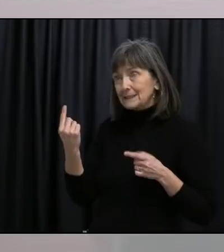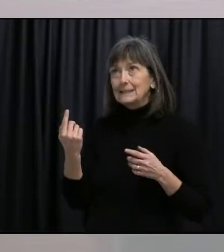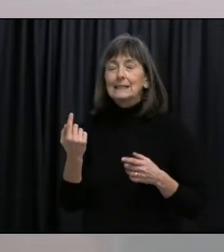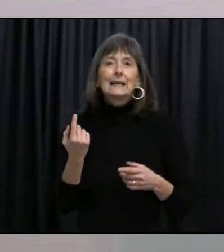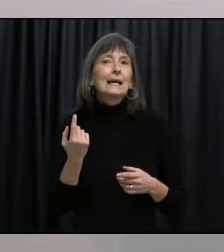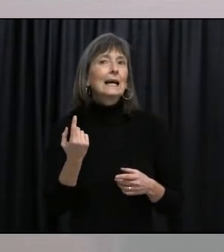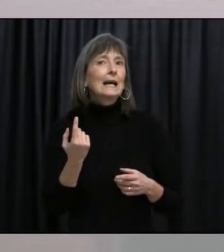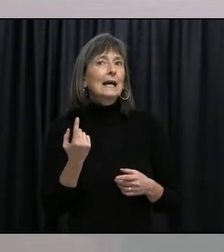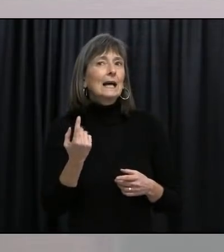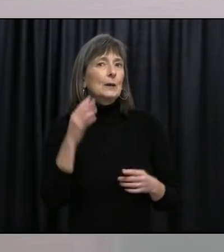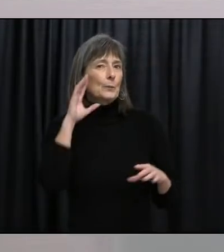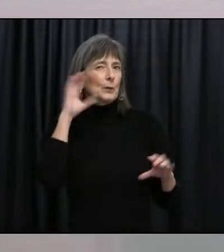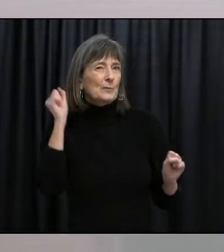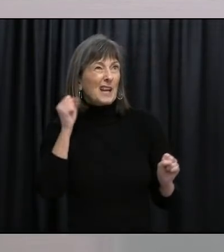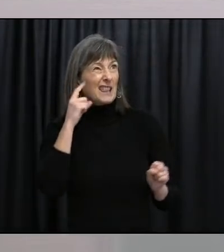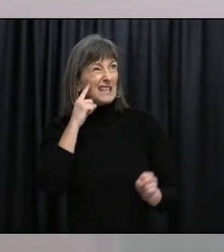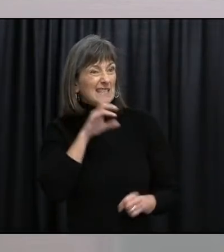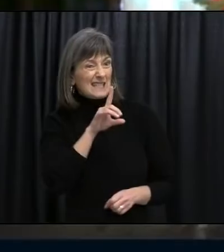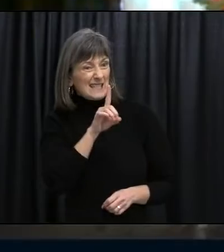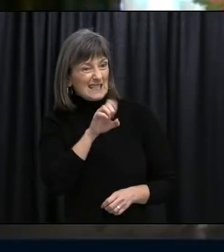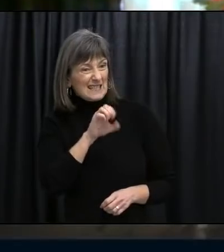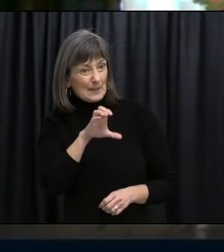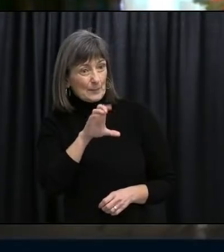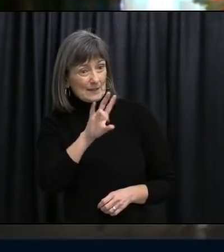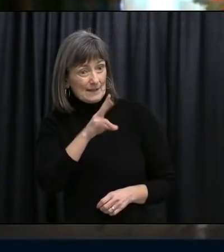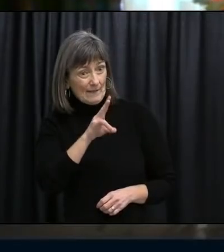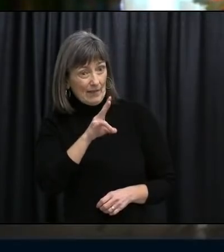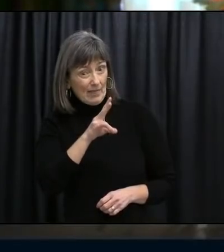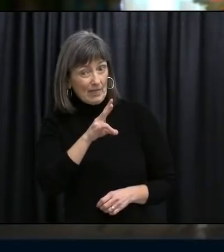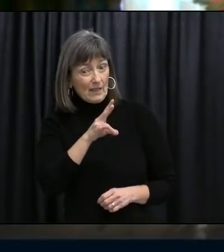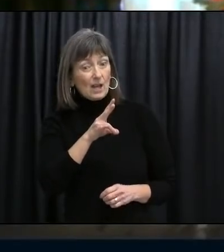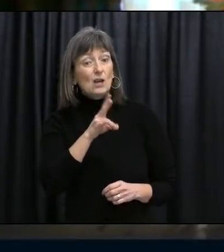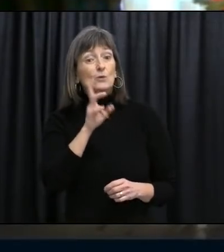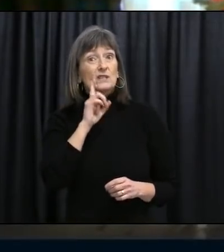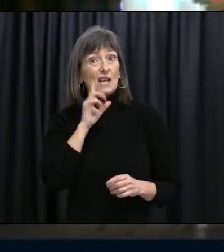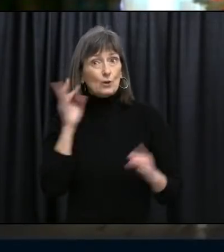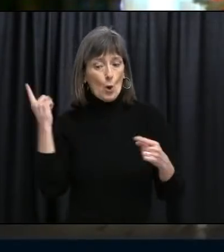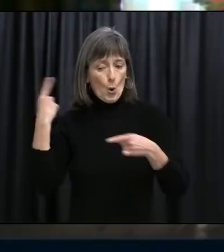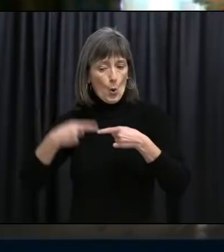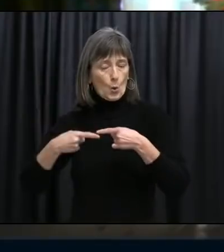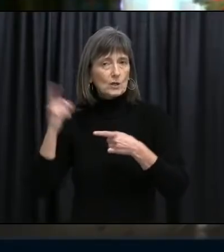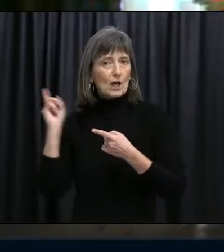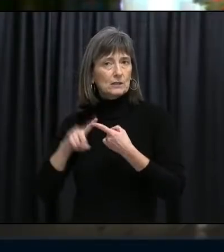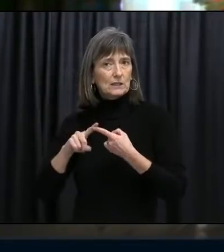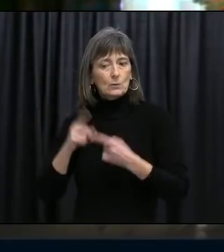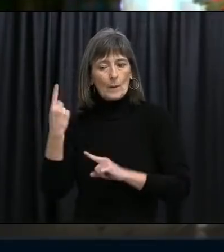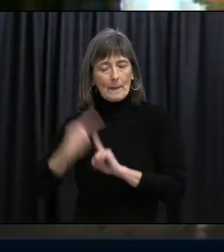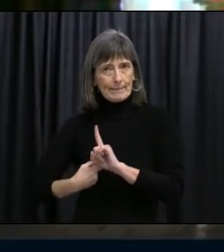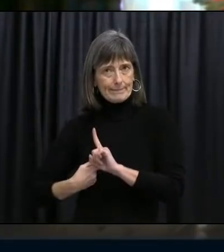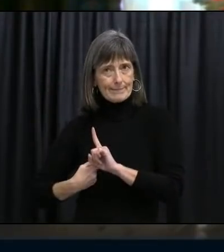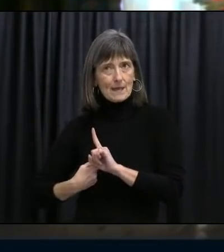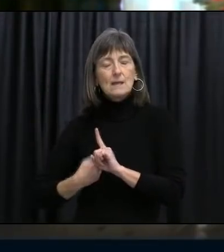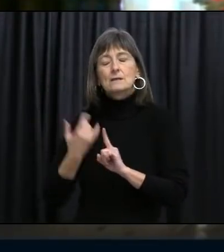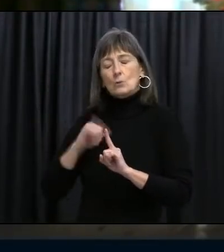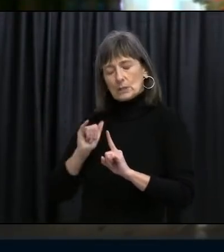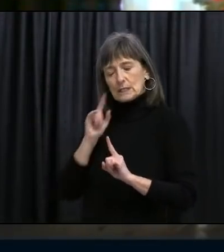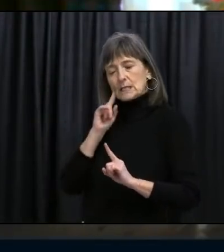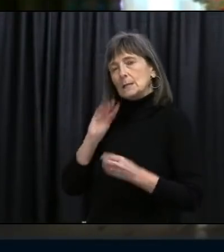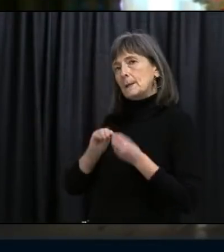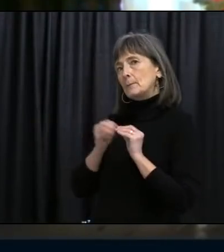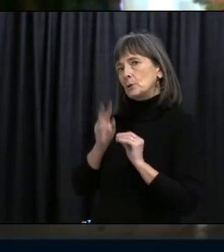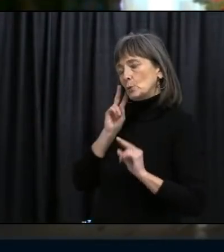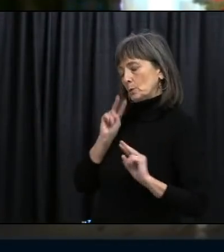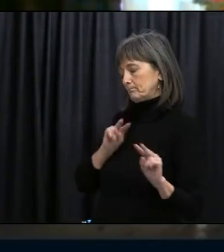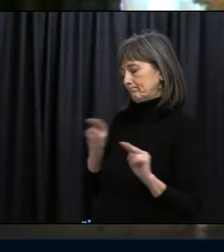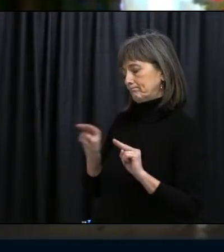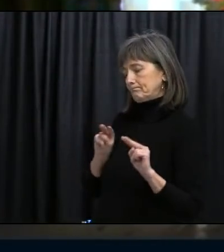Atlantic bubble. I think it was December 7th. We made the extension for a month. So we're still evaluating the epidemiology in the adjacent